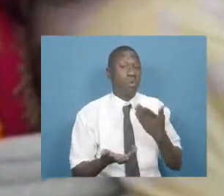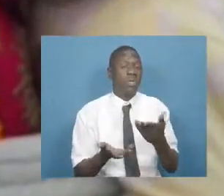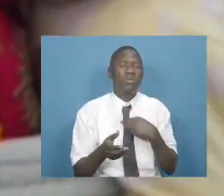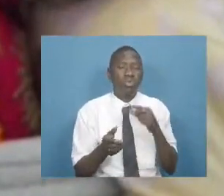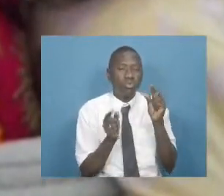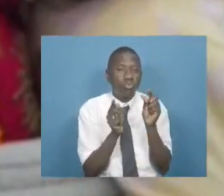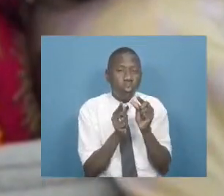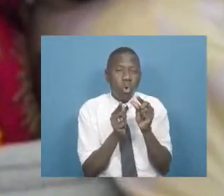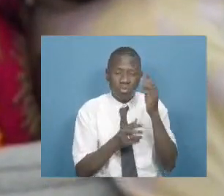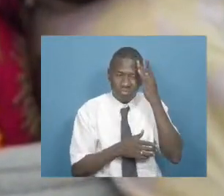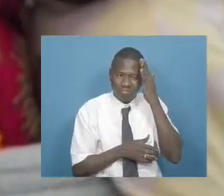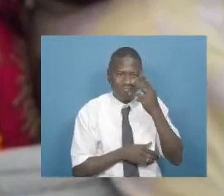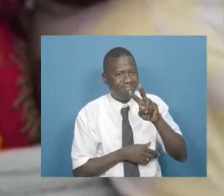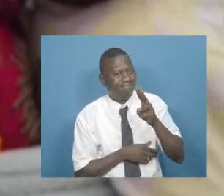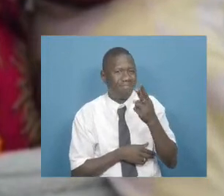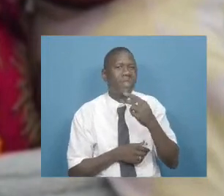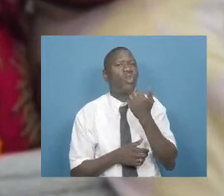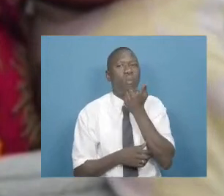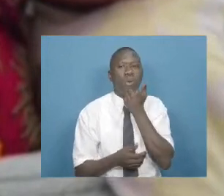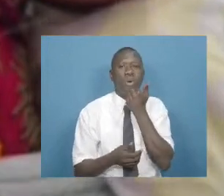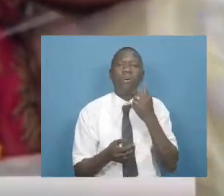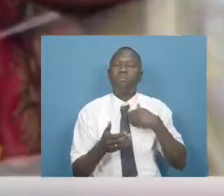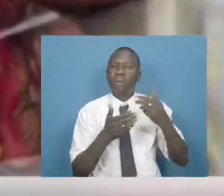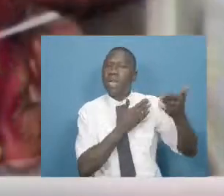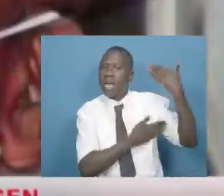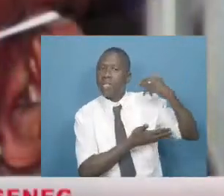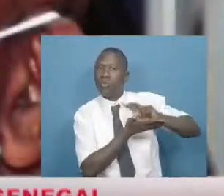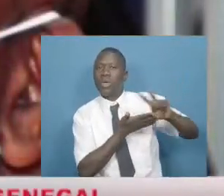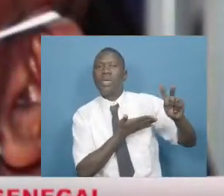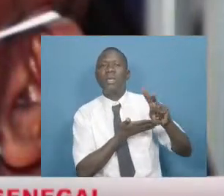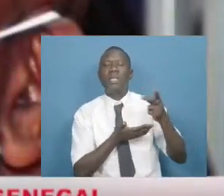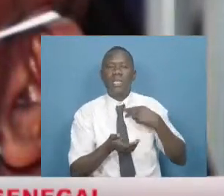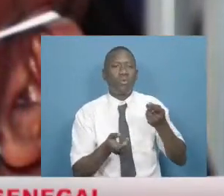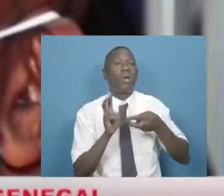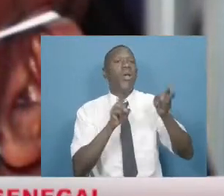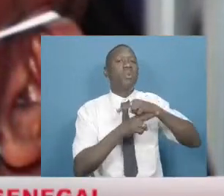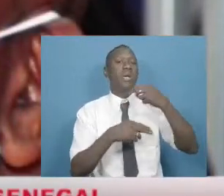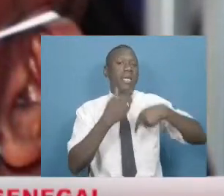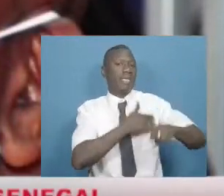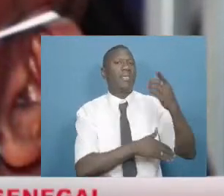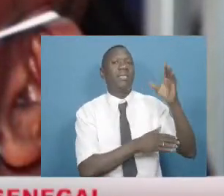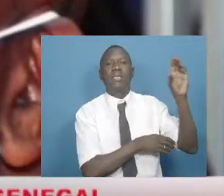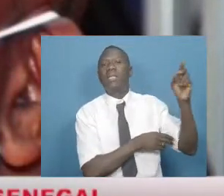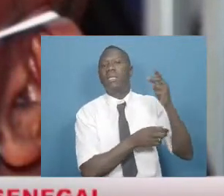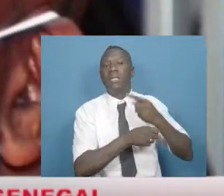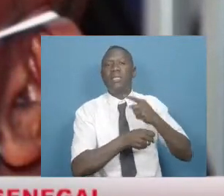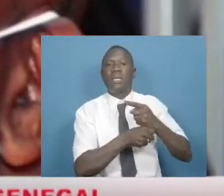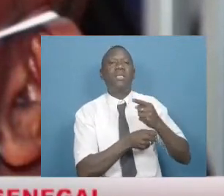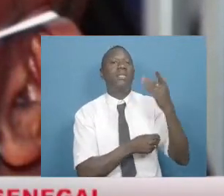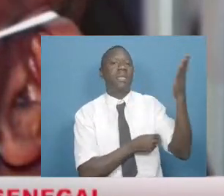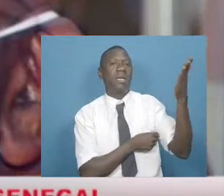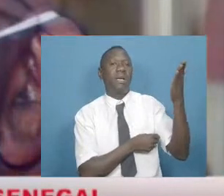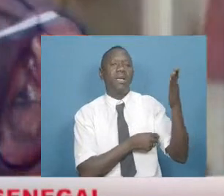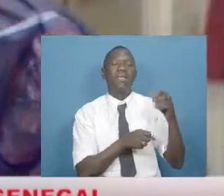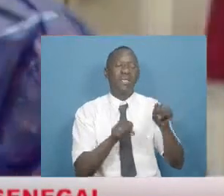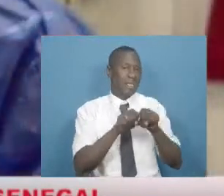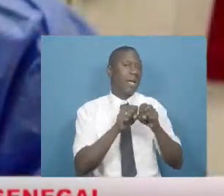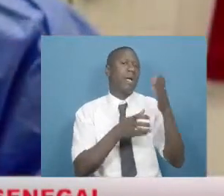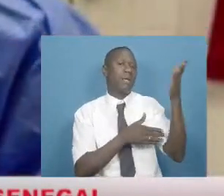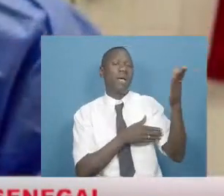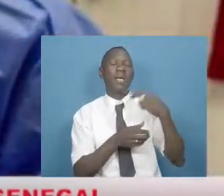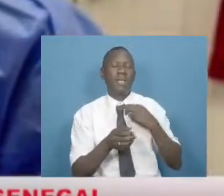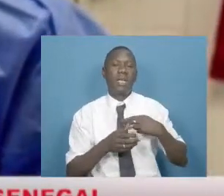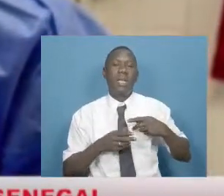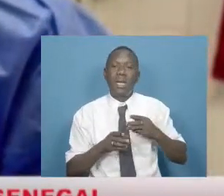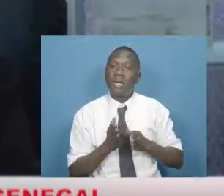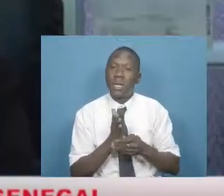small and predictable numbers. Over the weekend, the variant was reported in neighboring Senegal, but according to the Director of Health Promotion